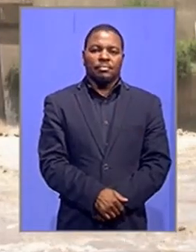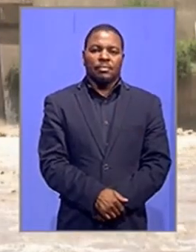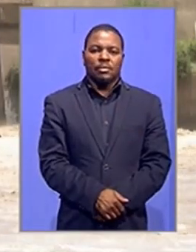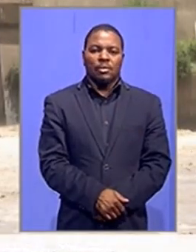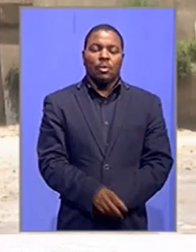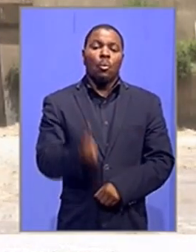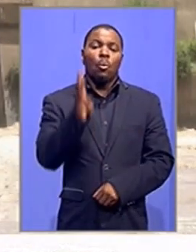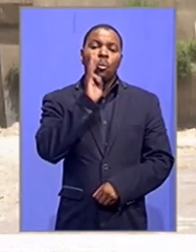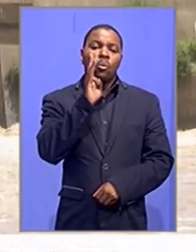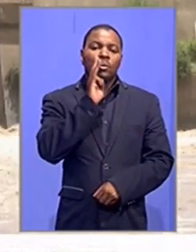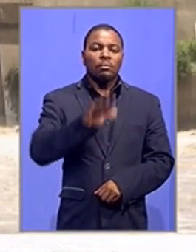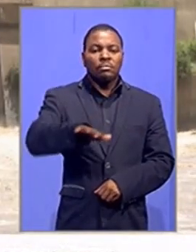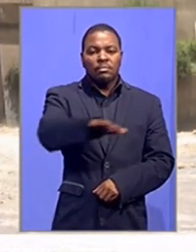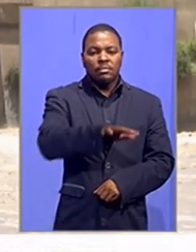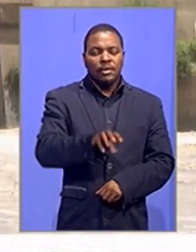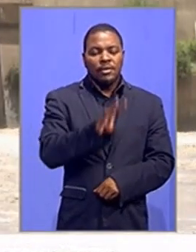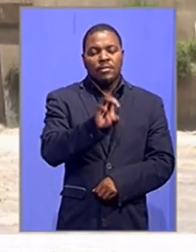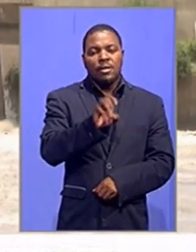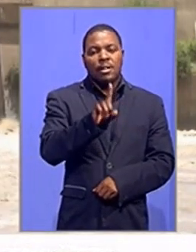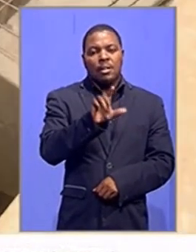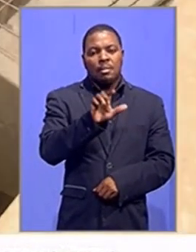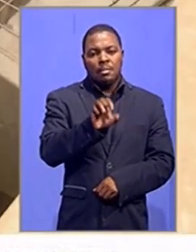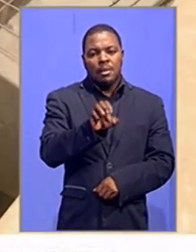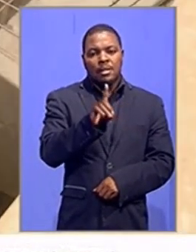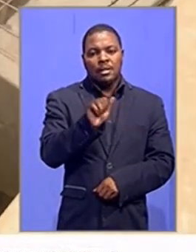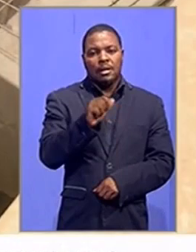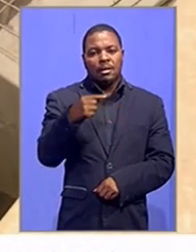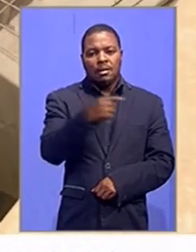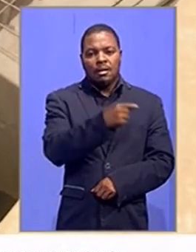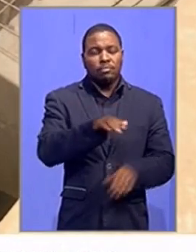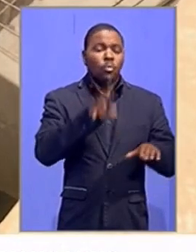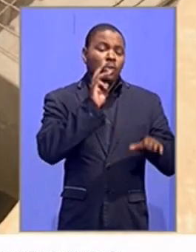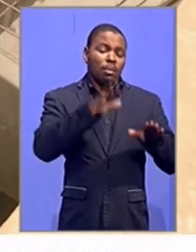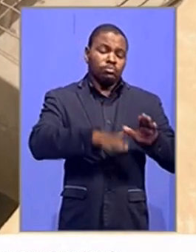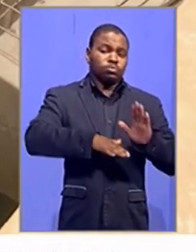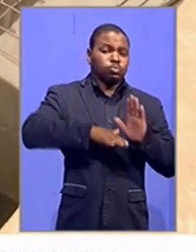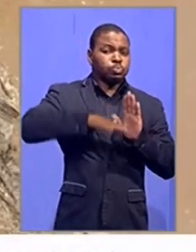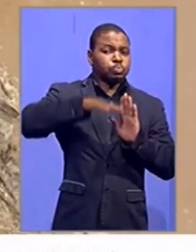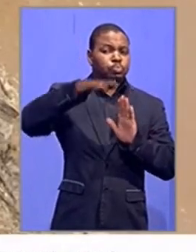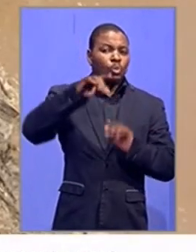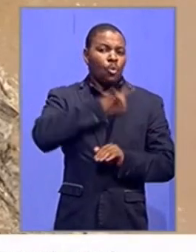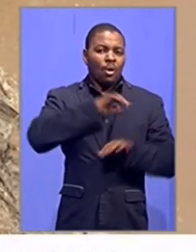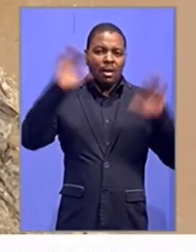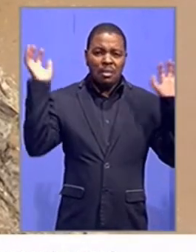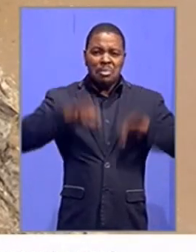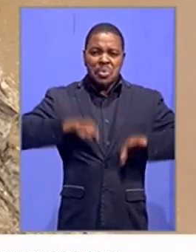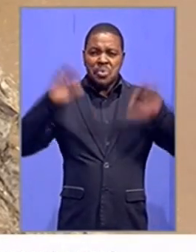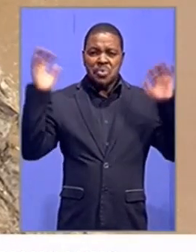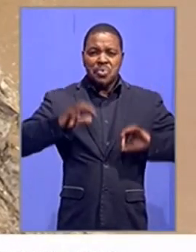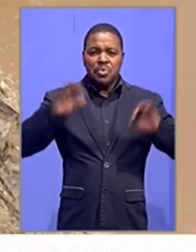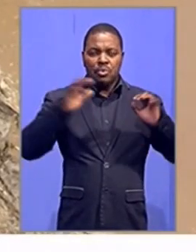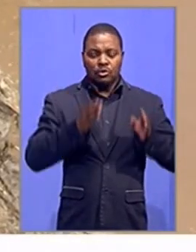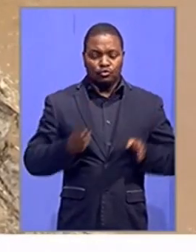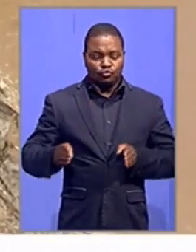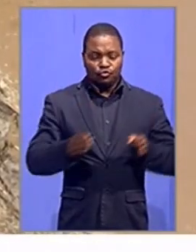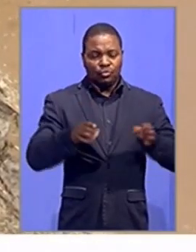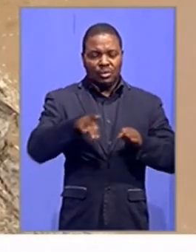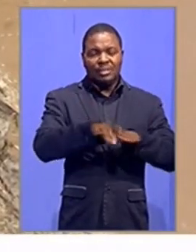Metamo ya metsi nokeng ya Velbedach e ngiluile ka lebaka la dipula tse matla. Menoka ena e